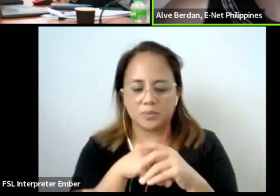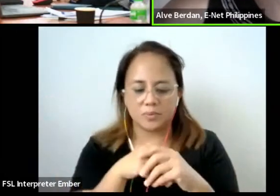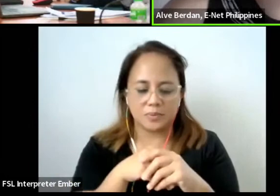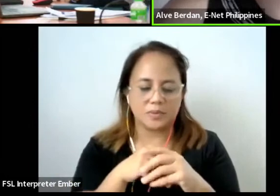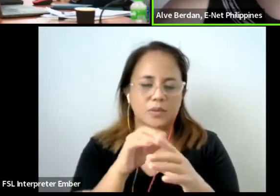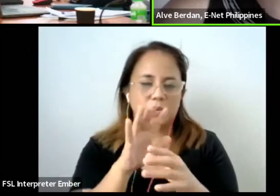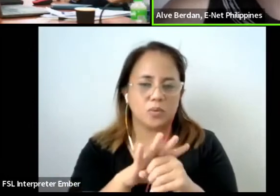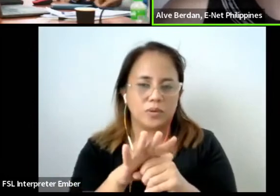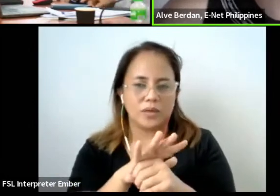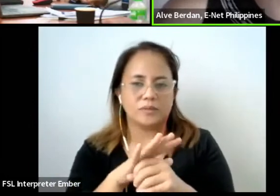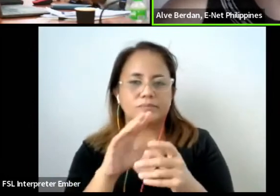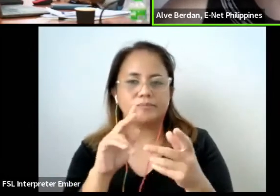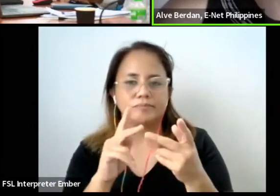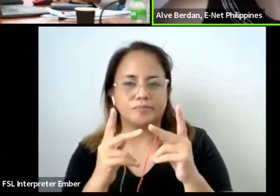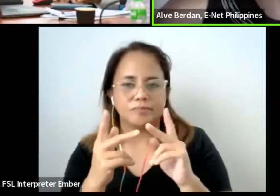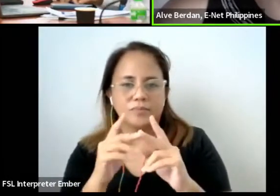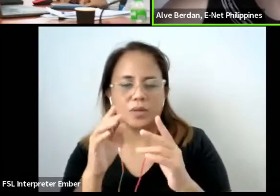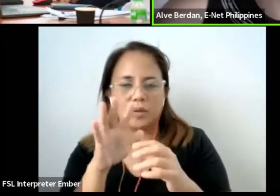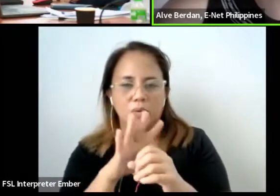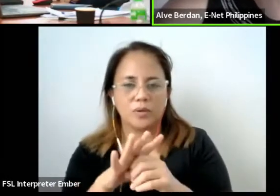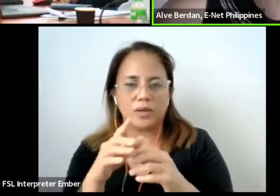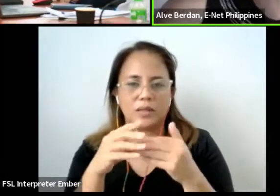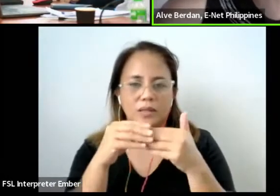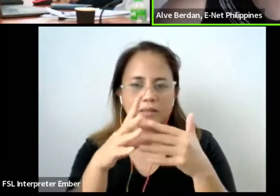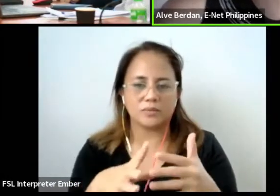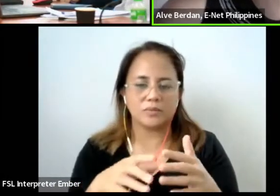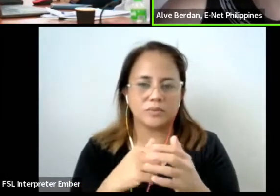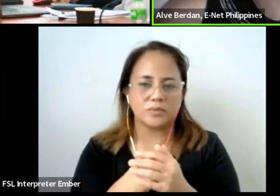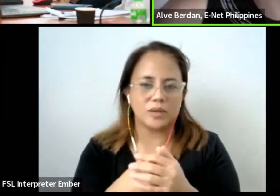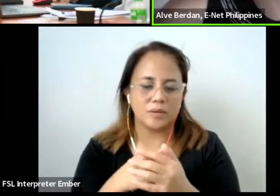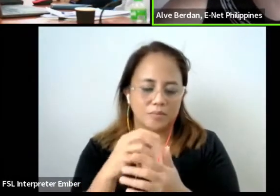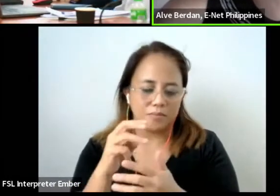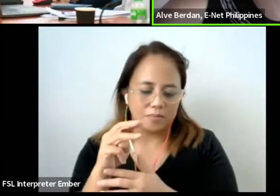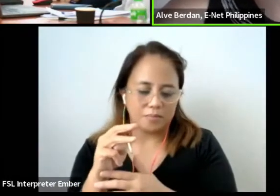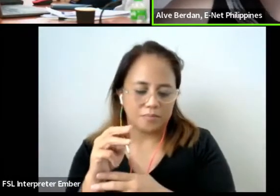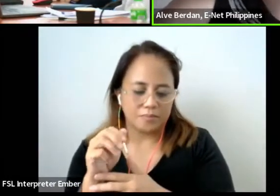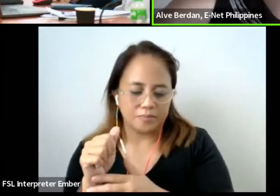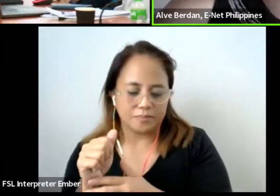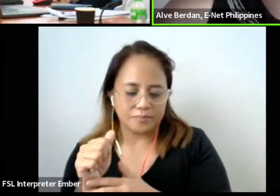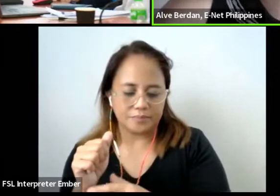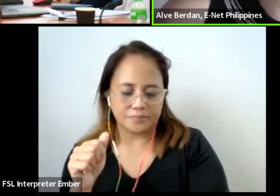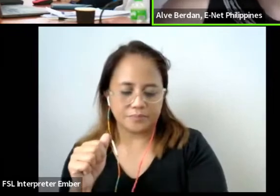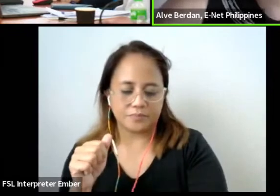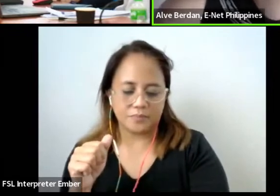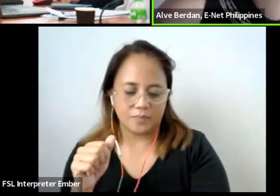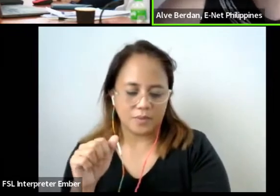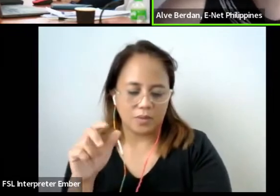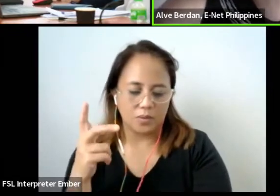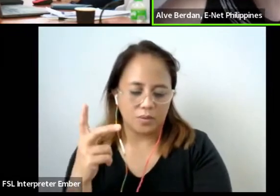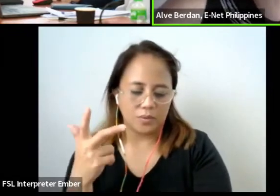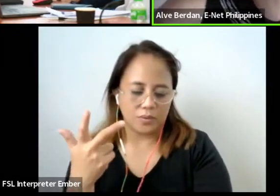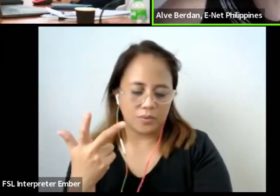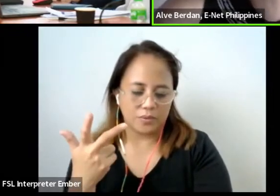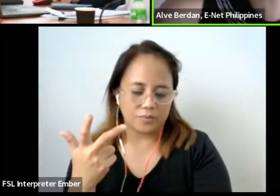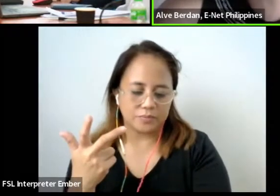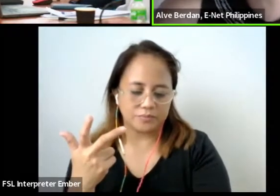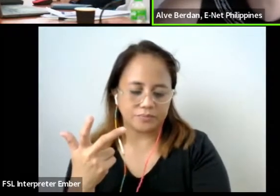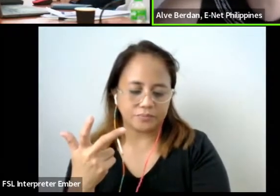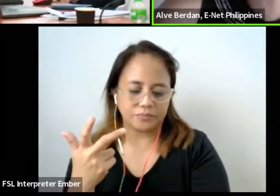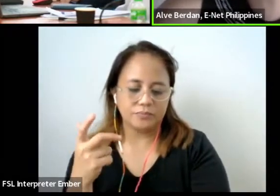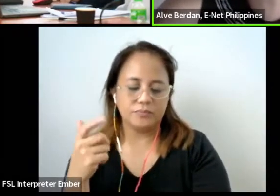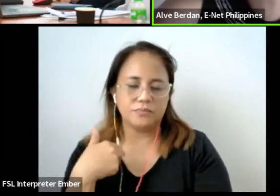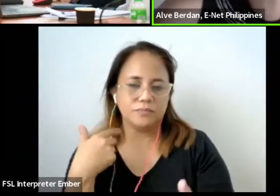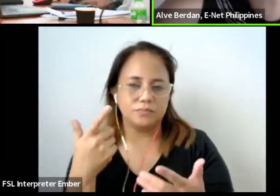stakeholders, especially local leaders and elders who have a mastery of local languages. Third, teacher recruitment from the